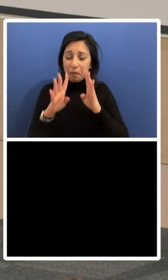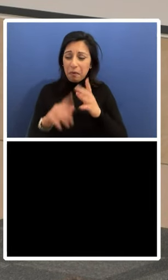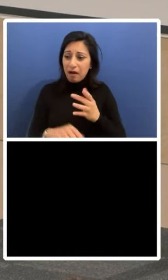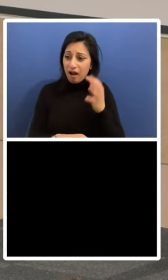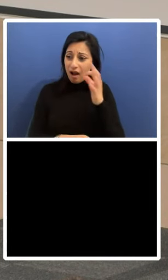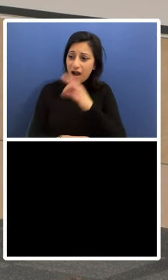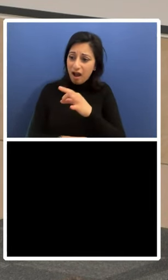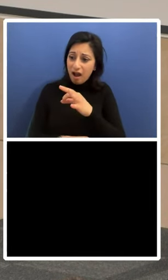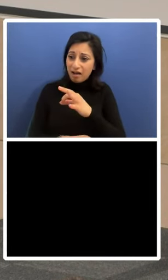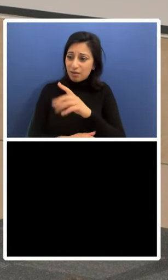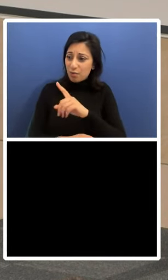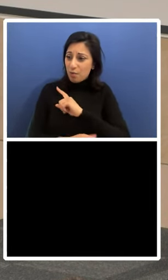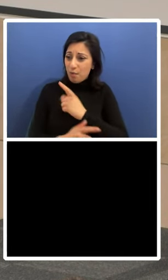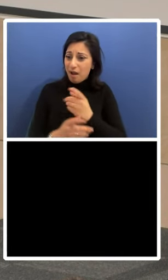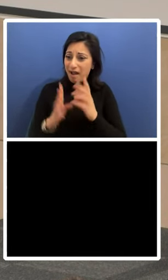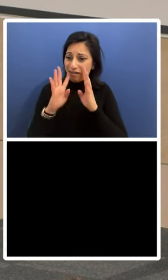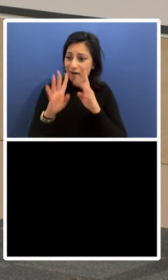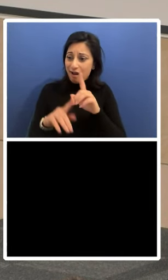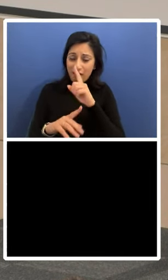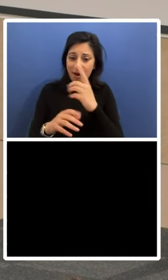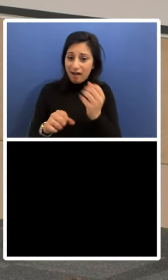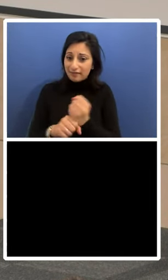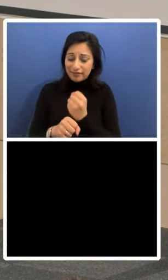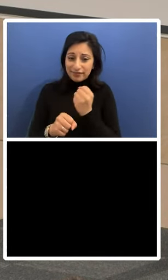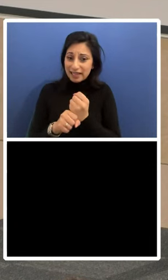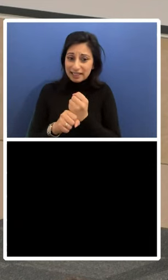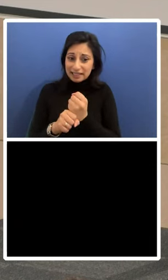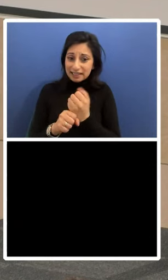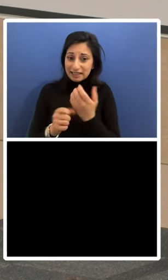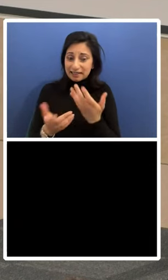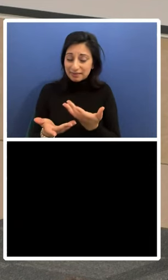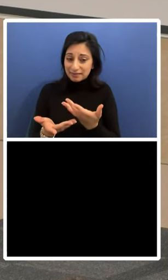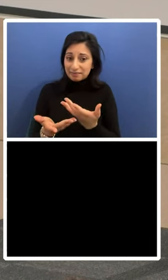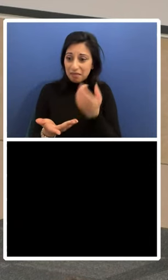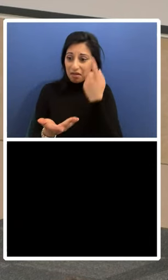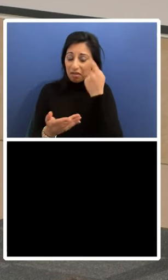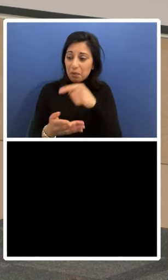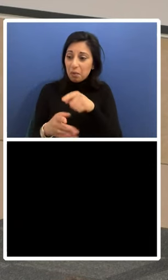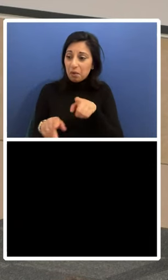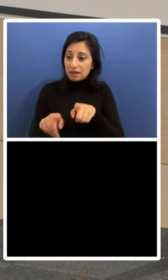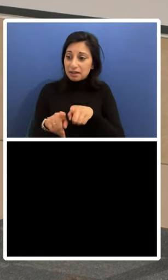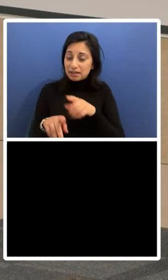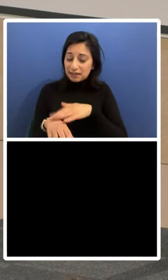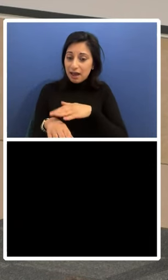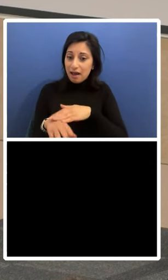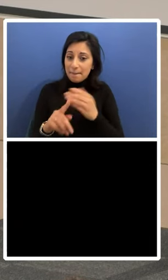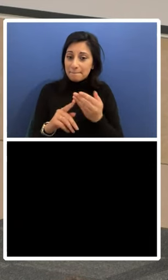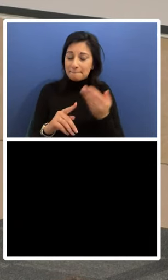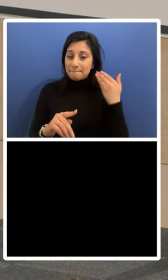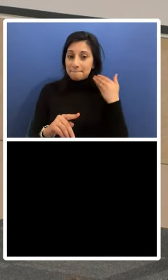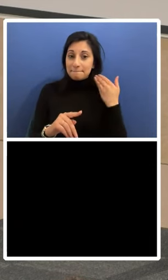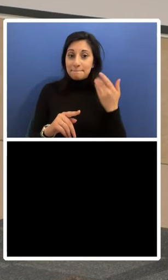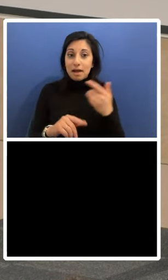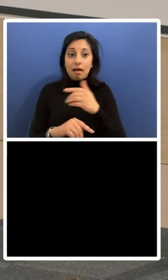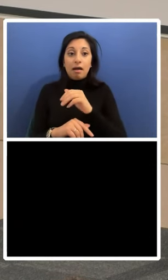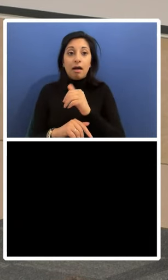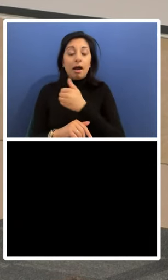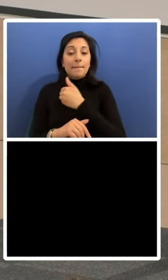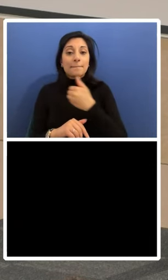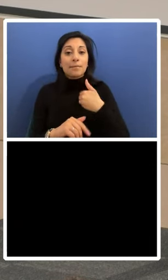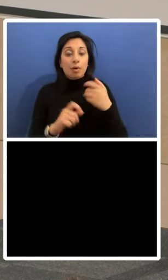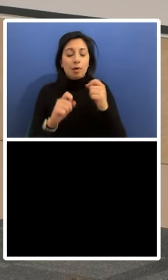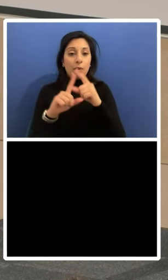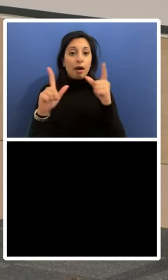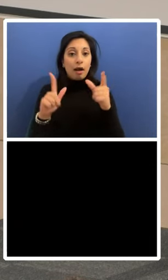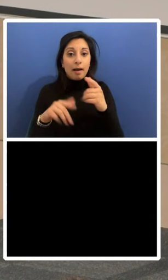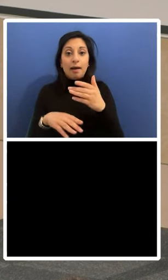going to fix this. That's what I thought at the time. I'm not saying that's a good thing to think, but that's what I thought at the time. And I woke up the next morning, and my mum was at work,